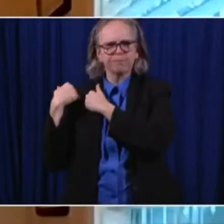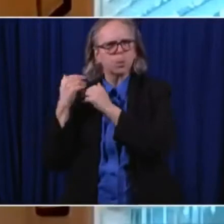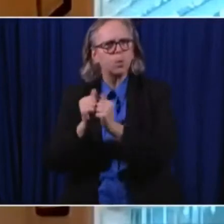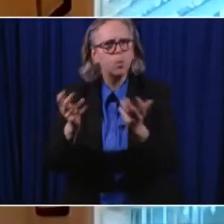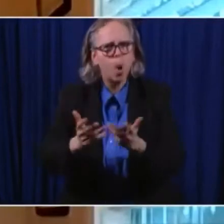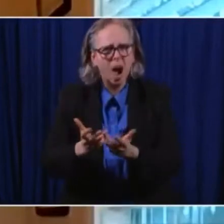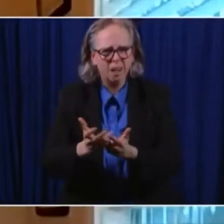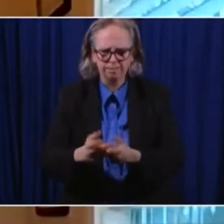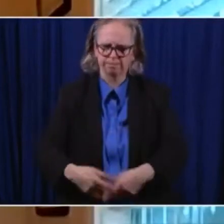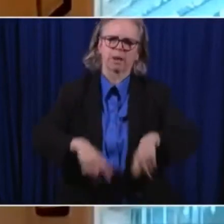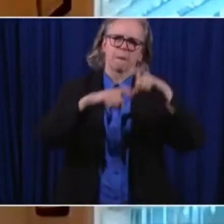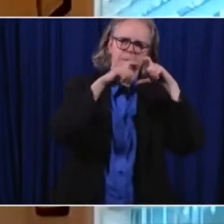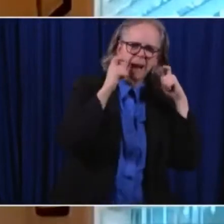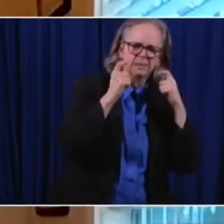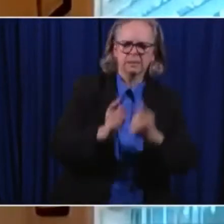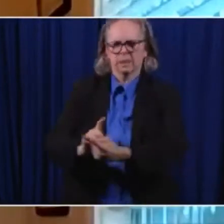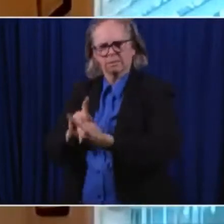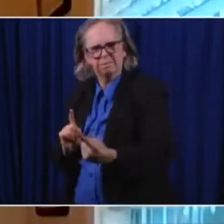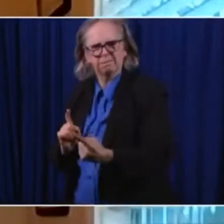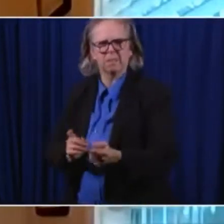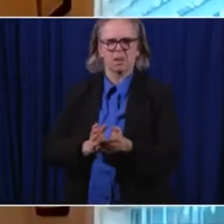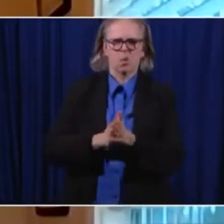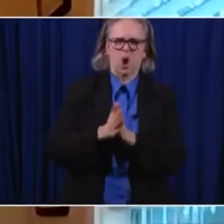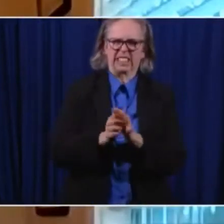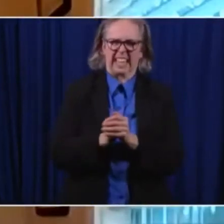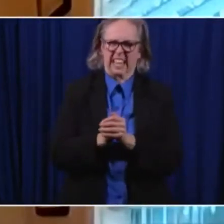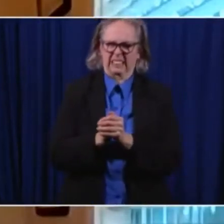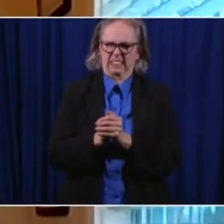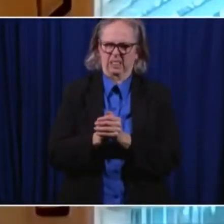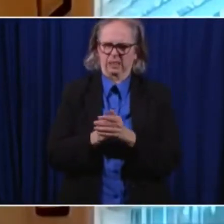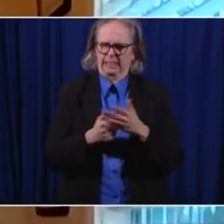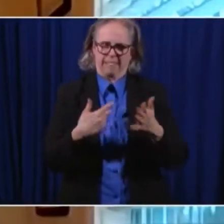through in my earlier comments.